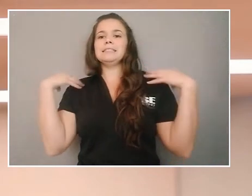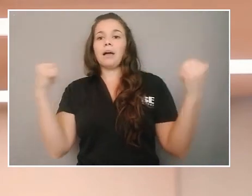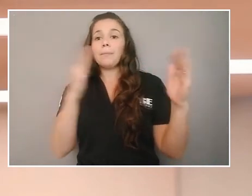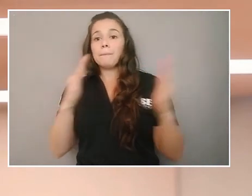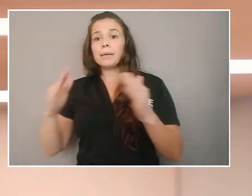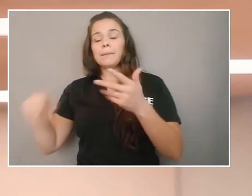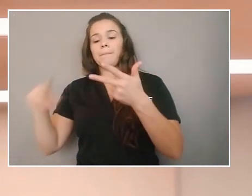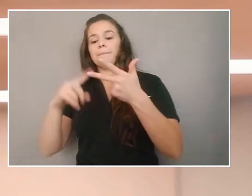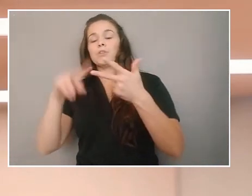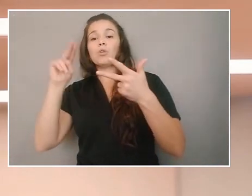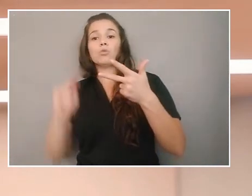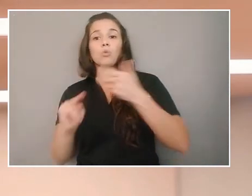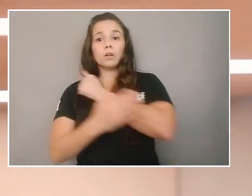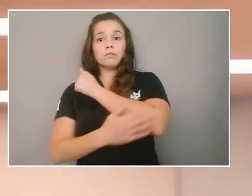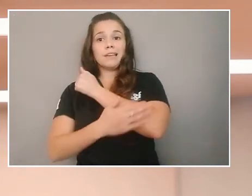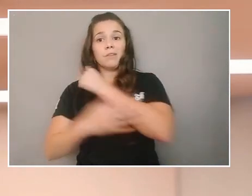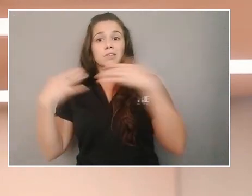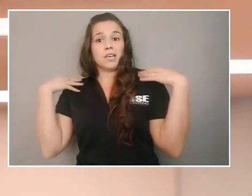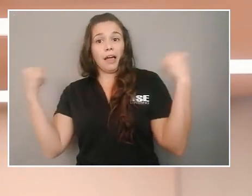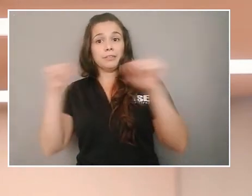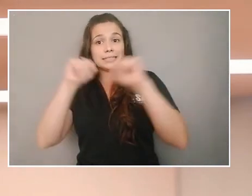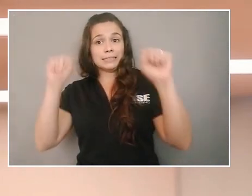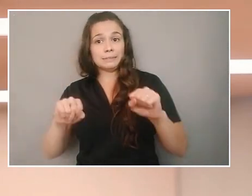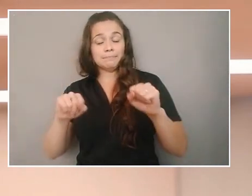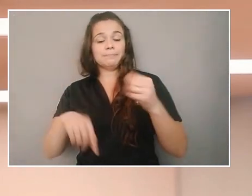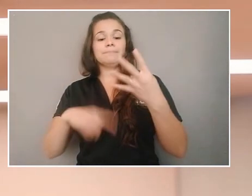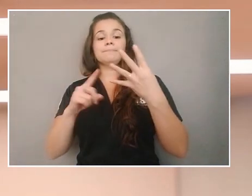County Health Systems, RAP,